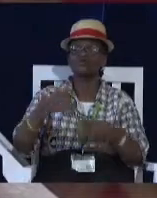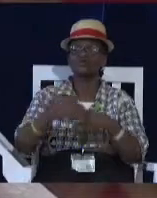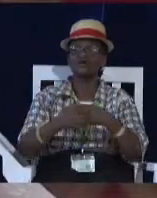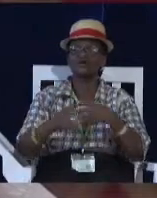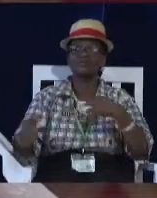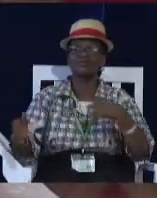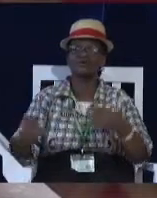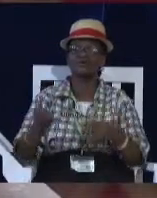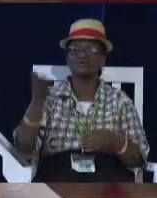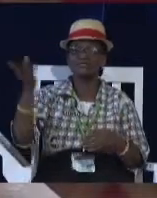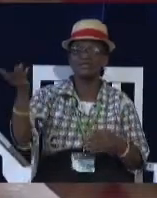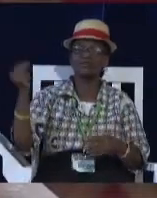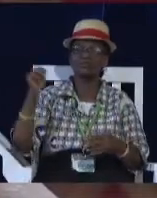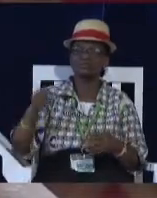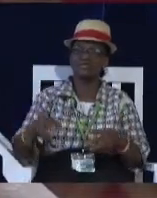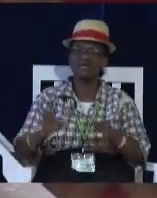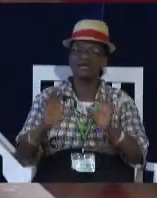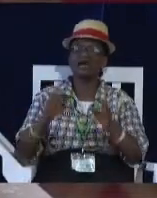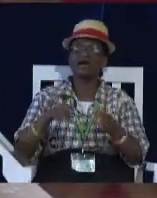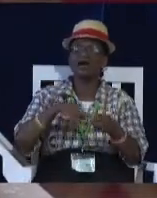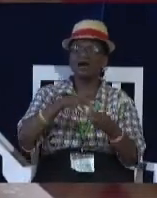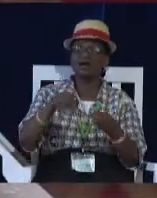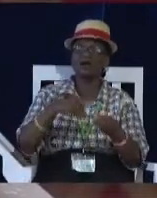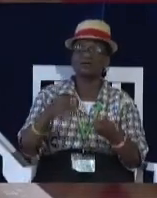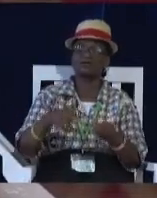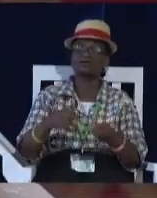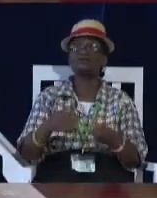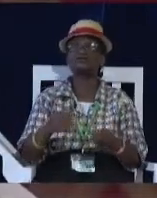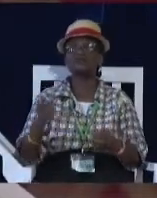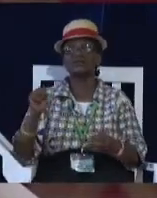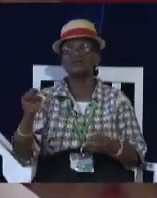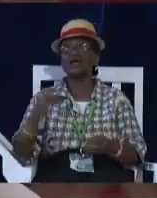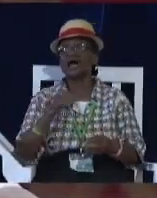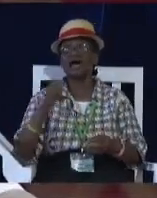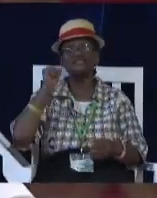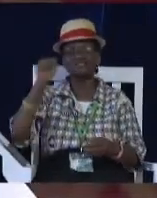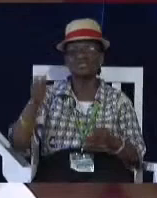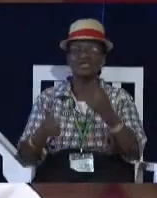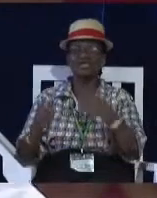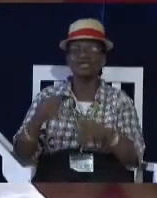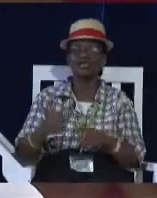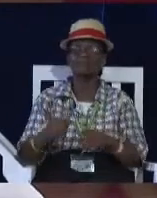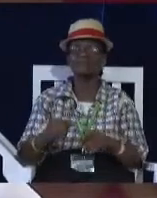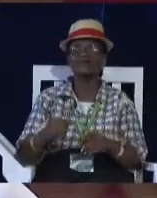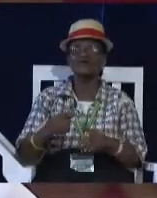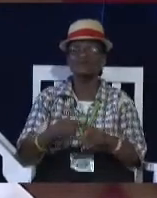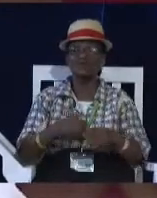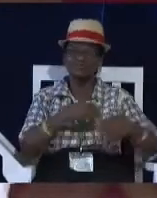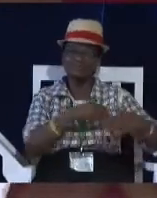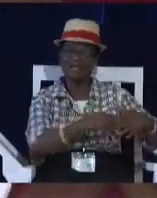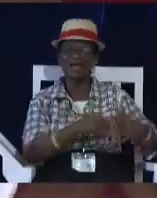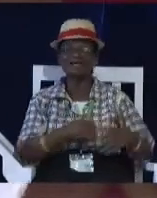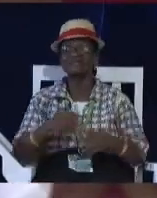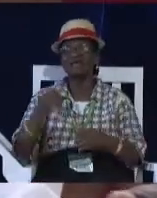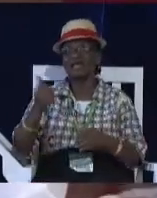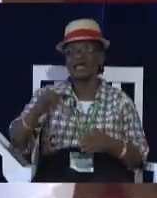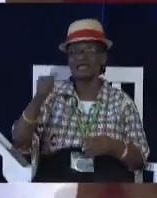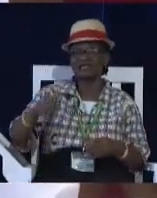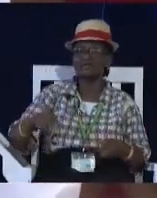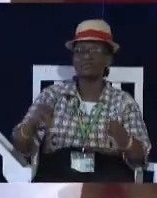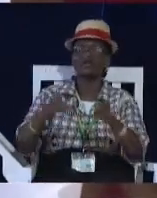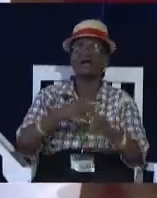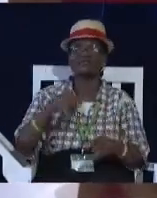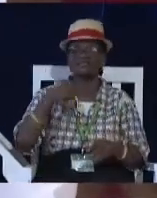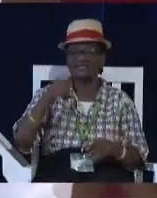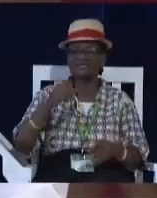There was a crowd round about Jesus. And she came from behind anyway and said, if I can just touch the hem of